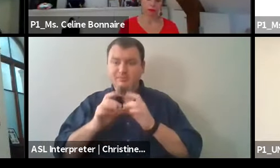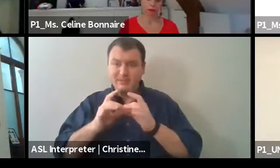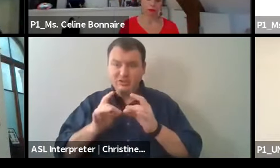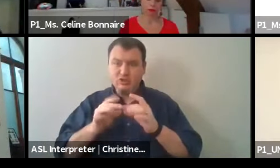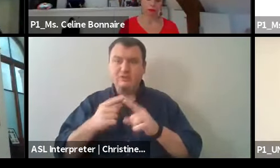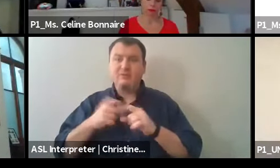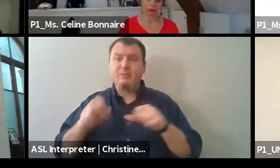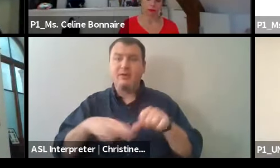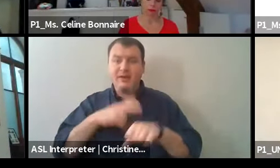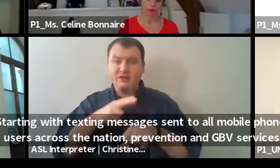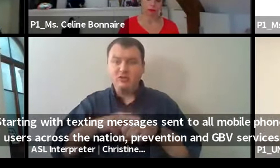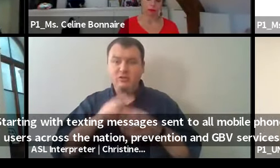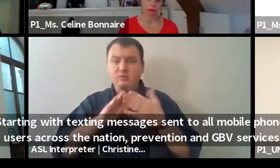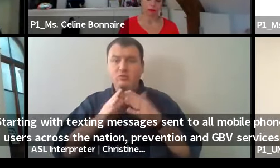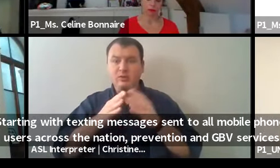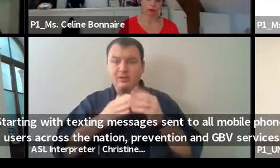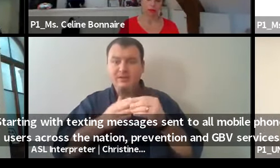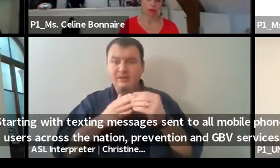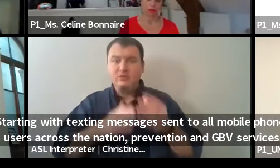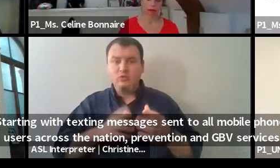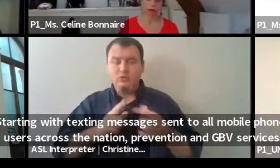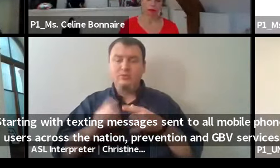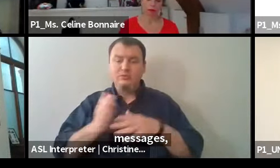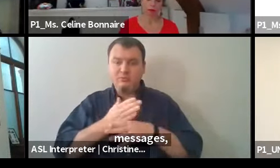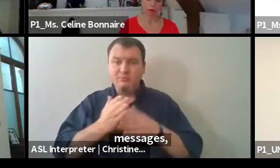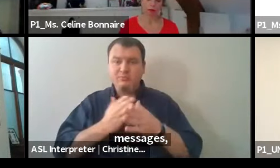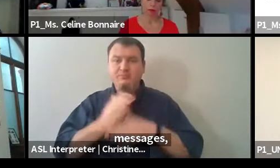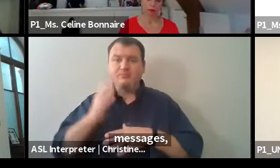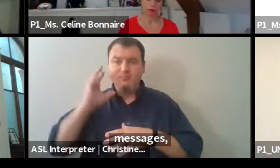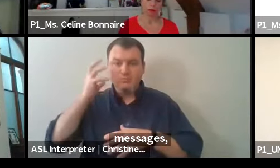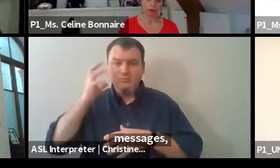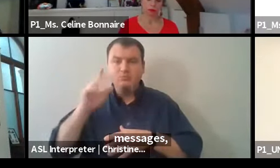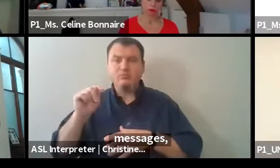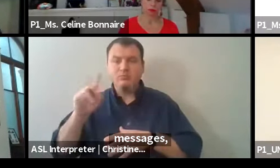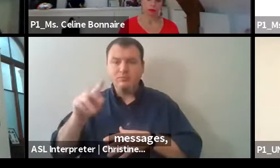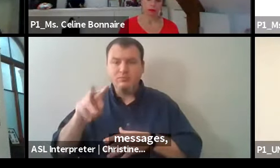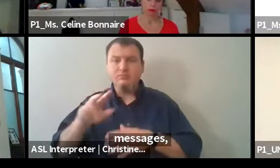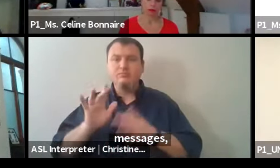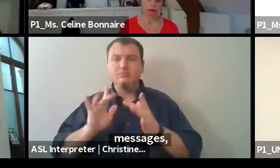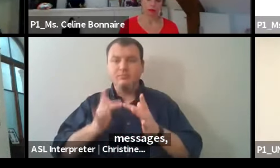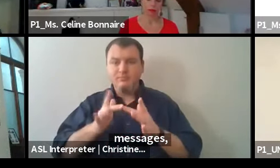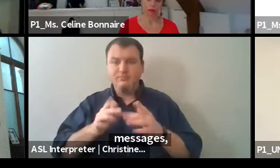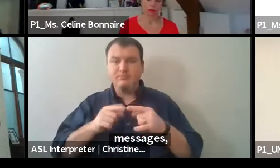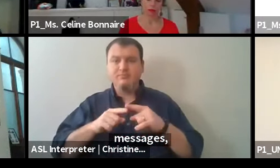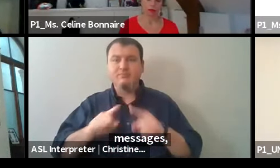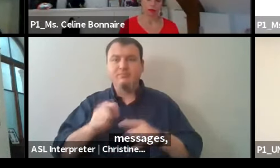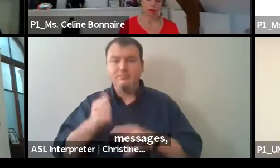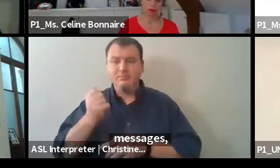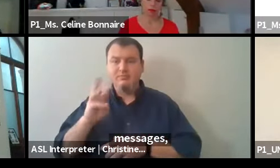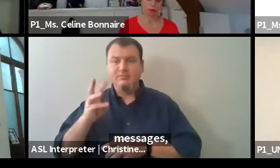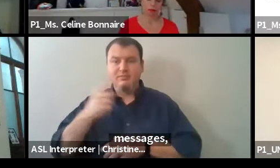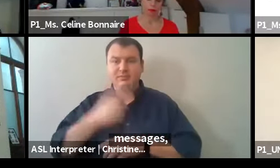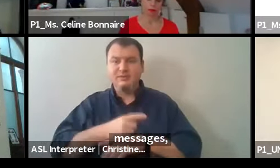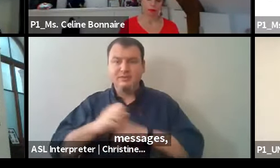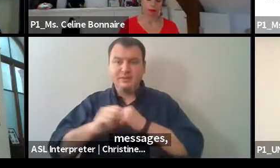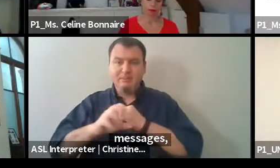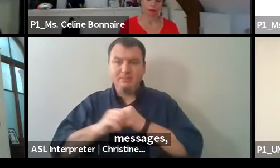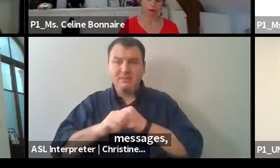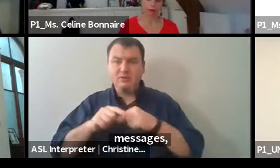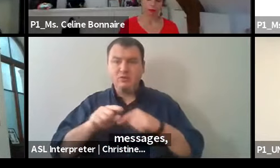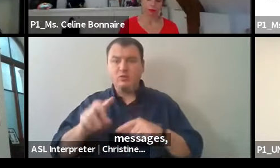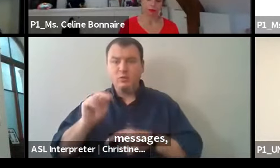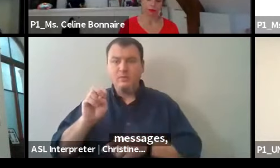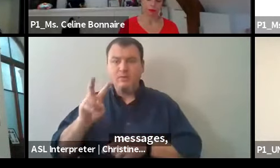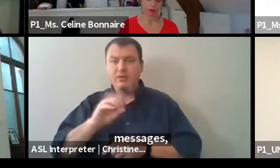national and community leaders to be shared through radio, television, and online during the 16 days campaign in November, as well